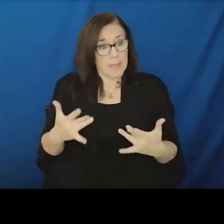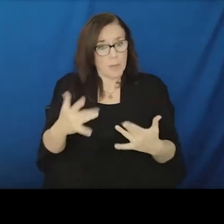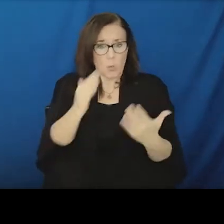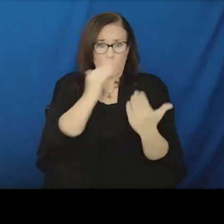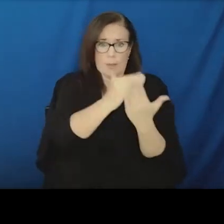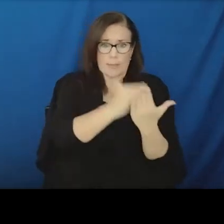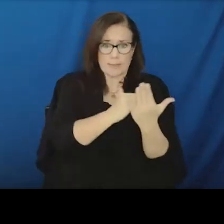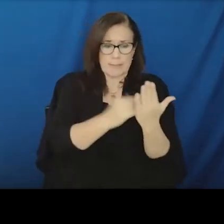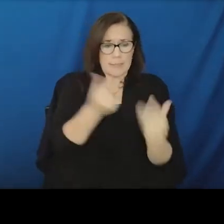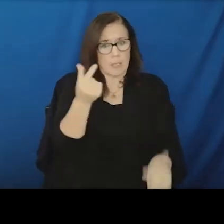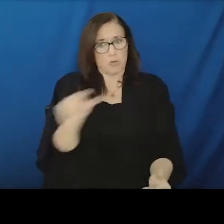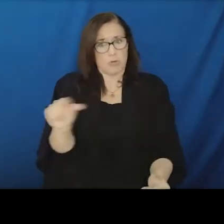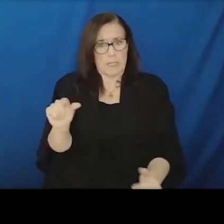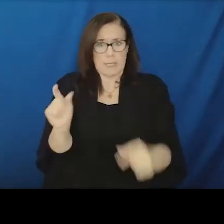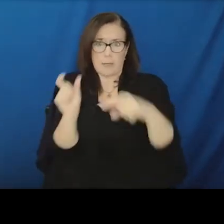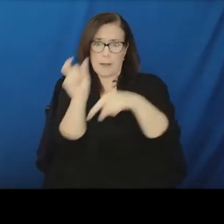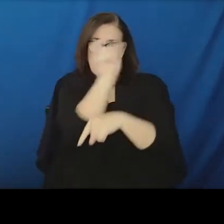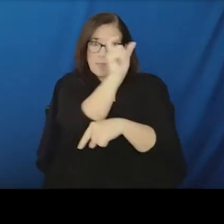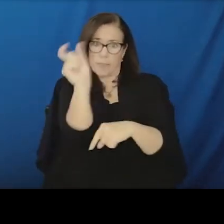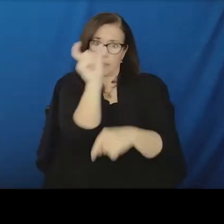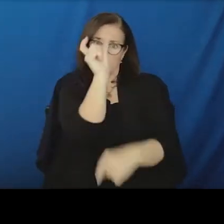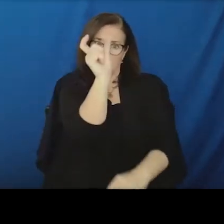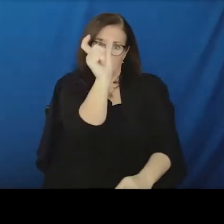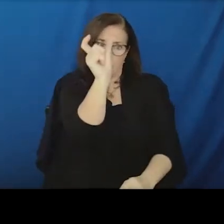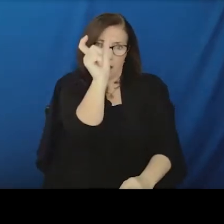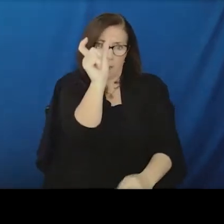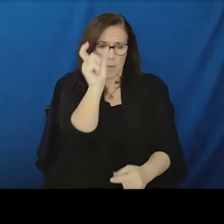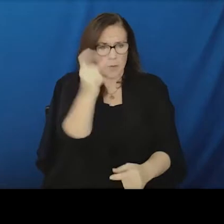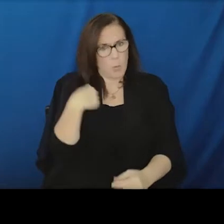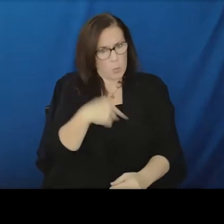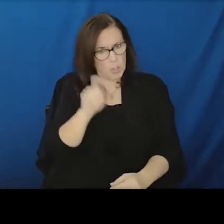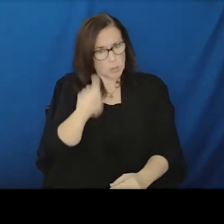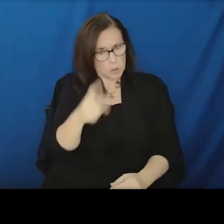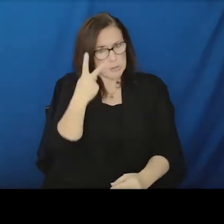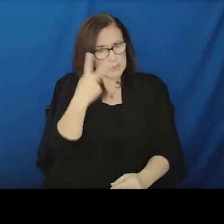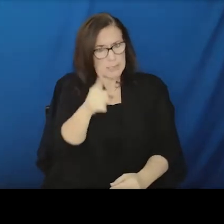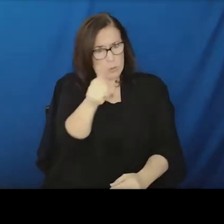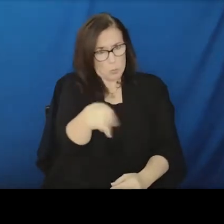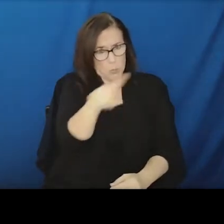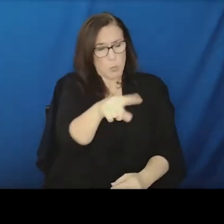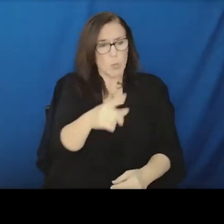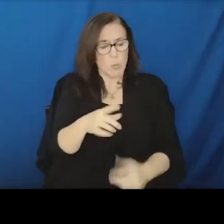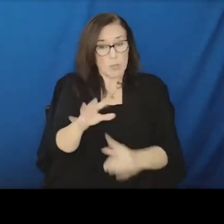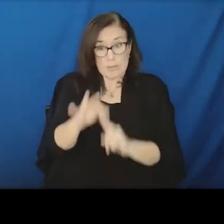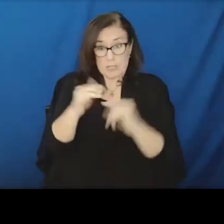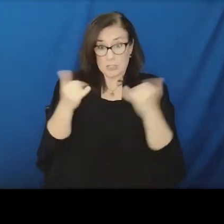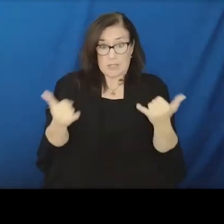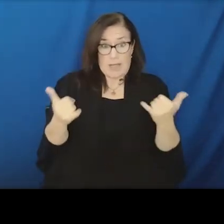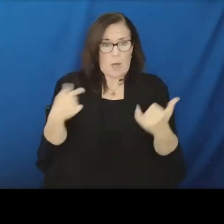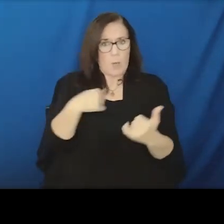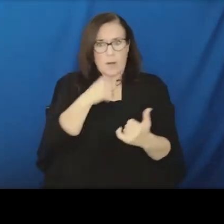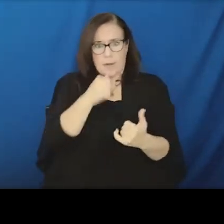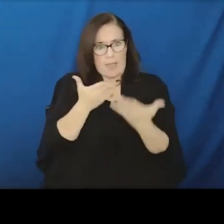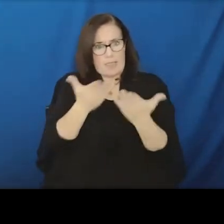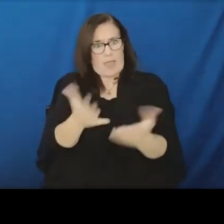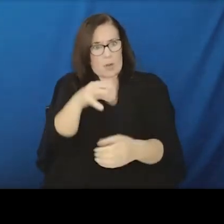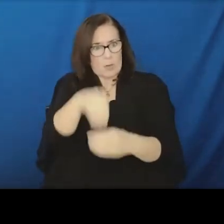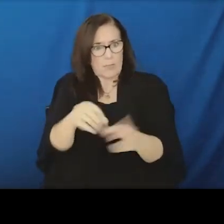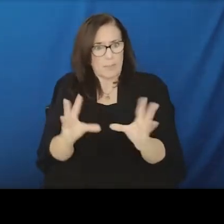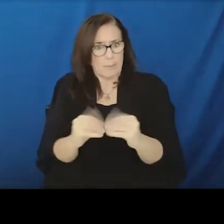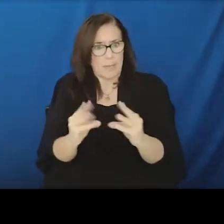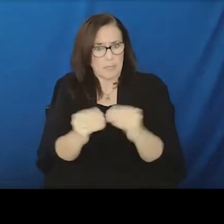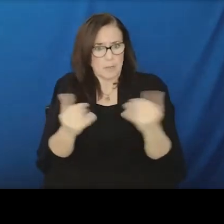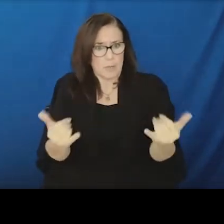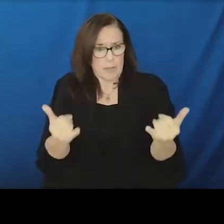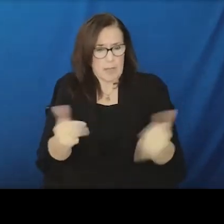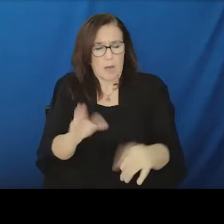in green up in the top bar. We should see you at all times, especially now that we're not in these meetings in person.